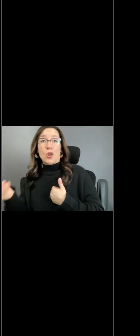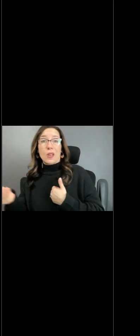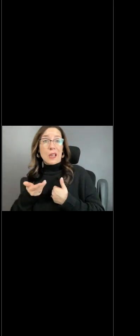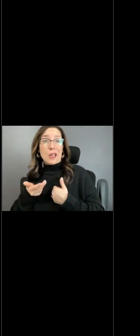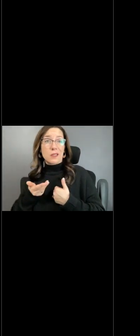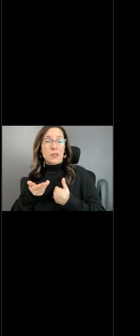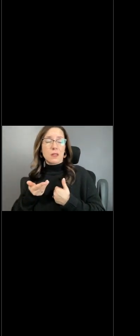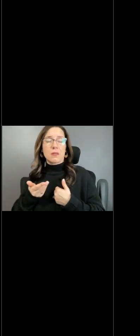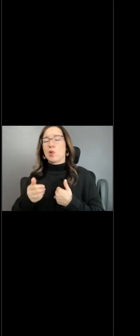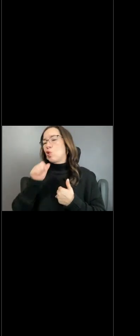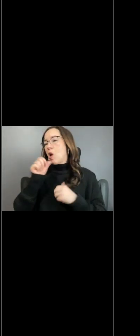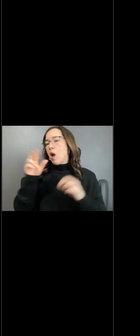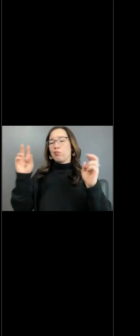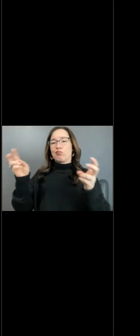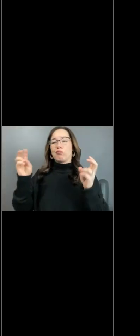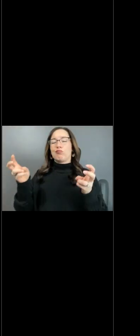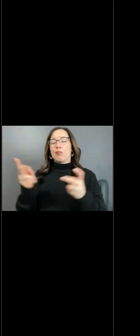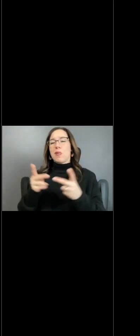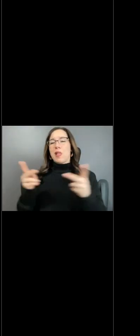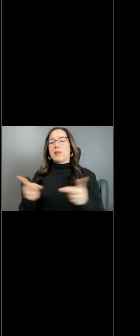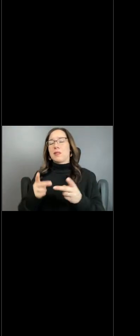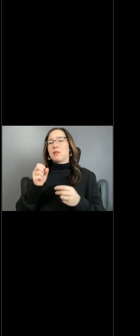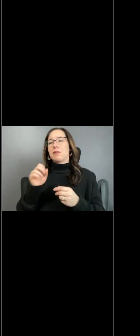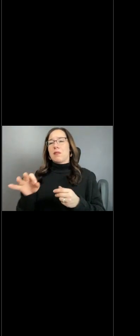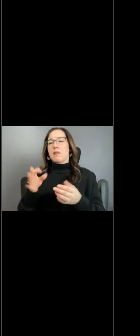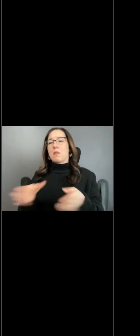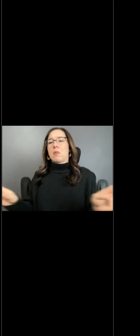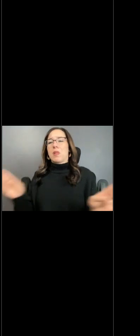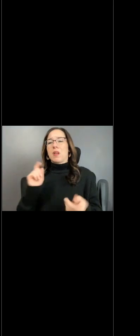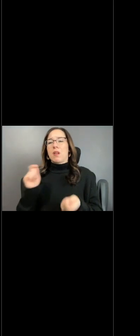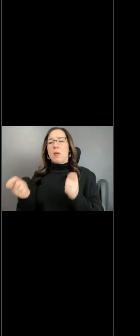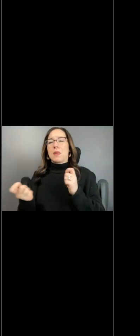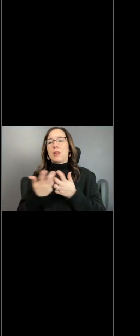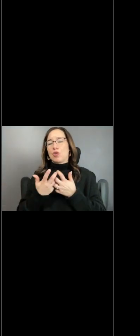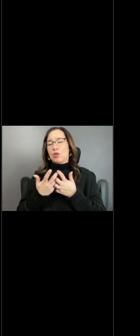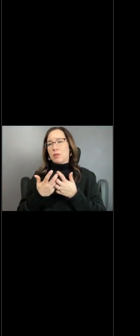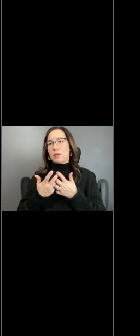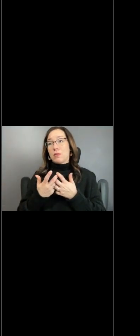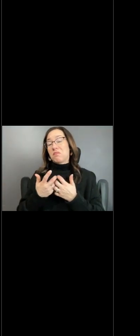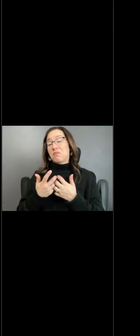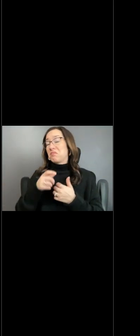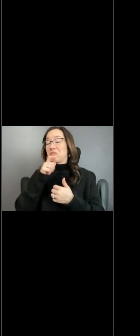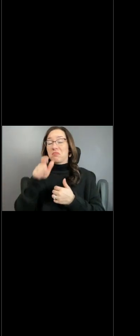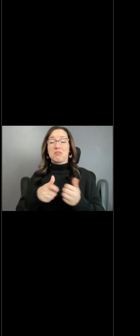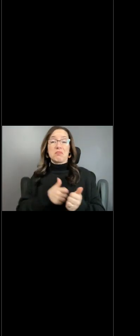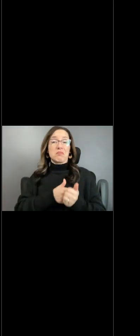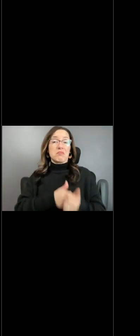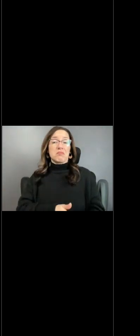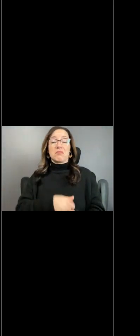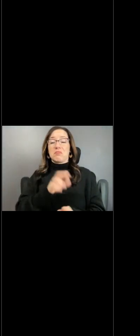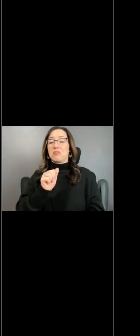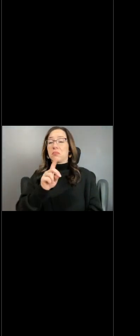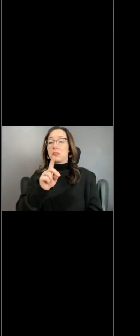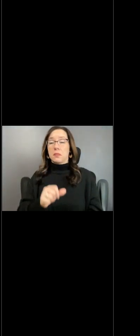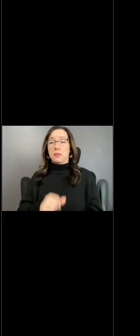not considered places of public accommodation and are not subject to the ADA.